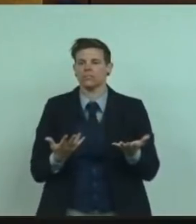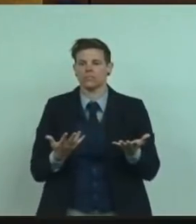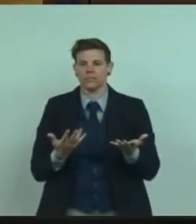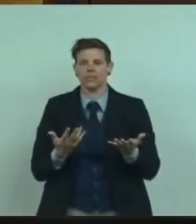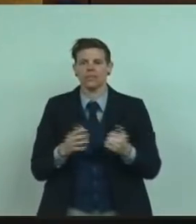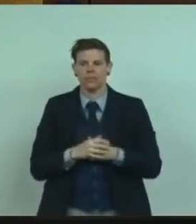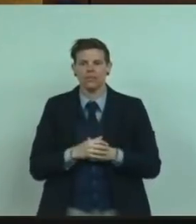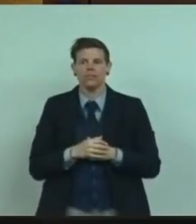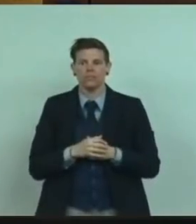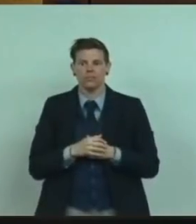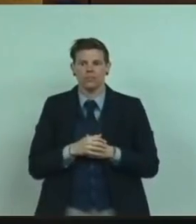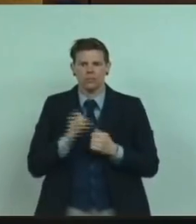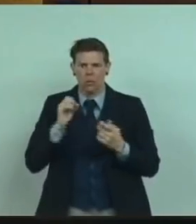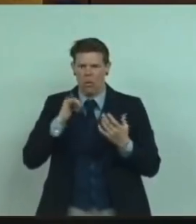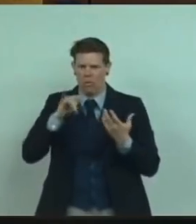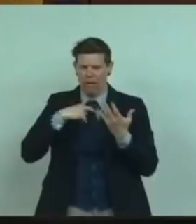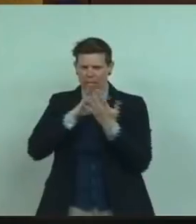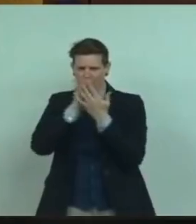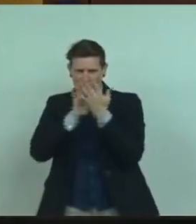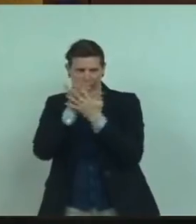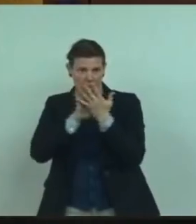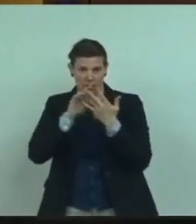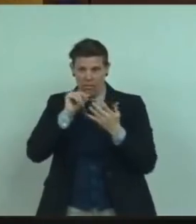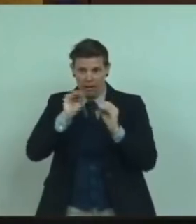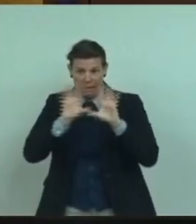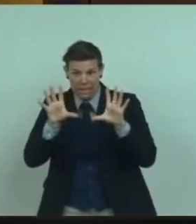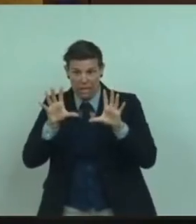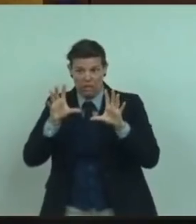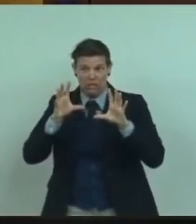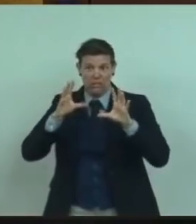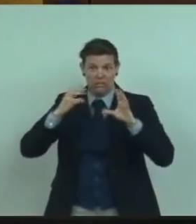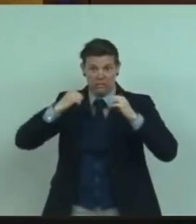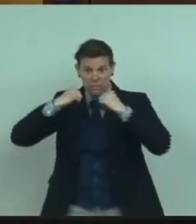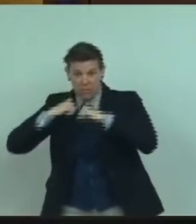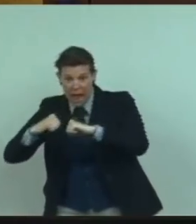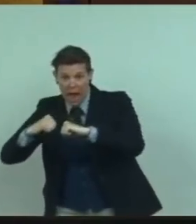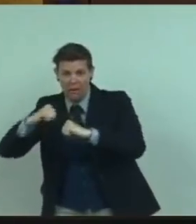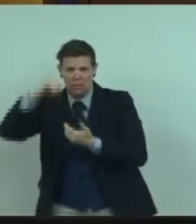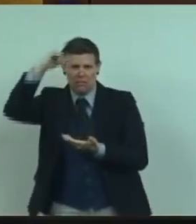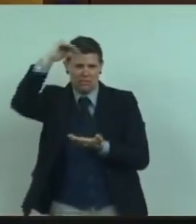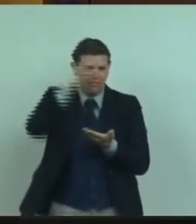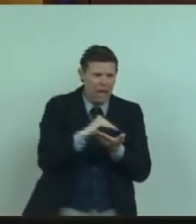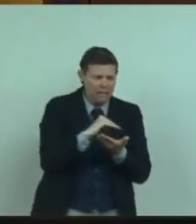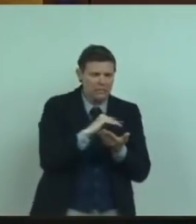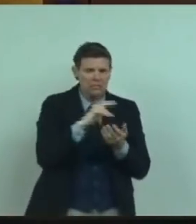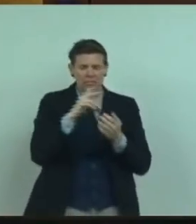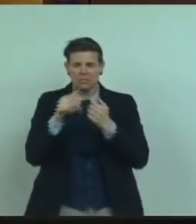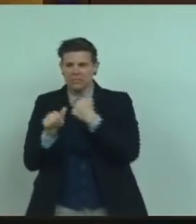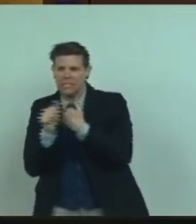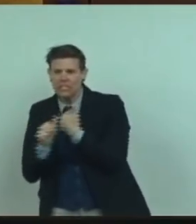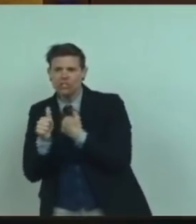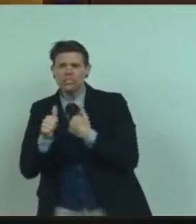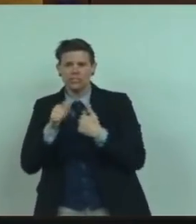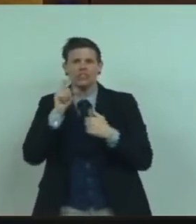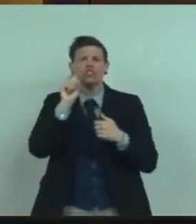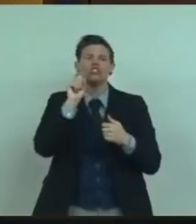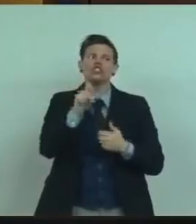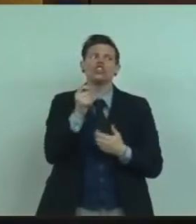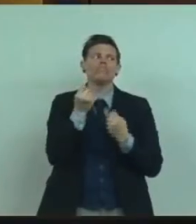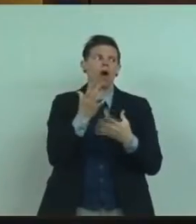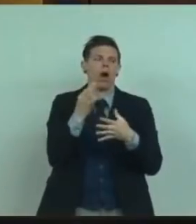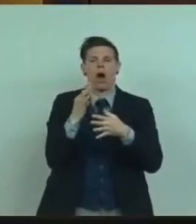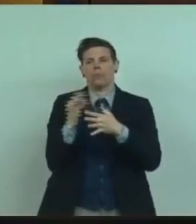us and mitigates the spread of this virus really ought to be on the table. But you do need essential